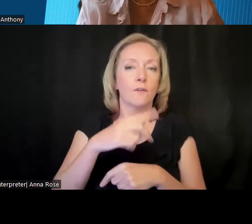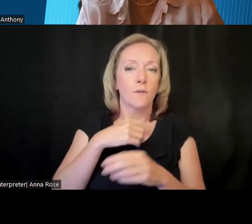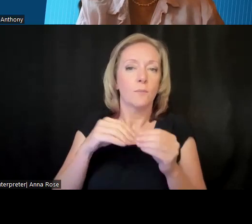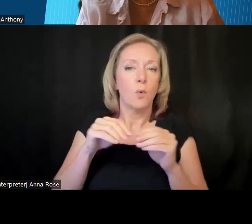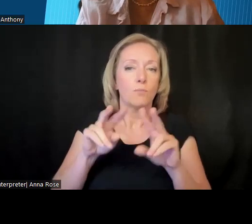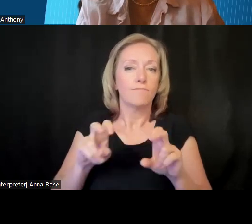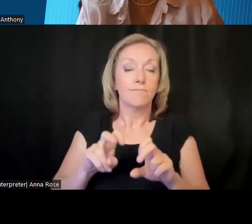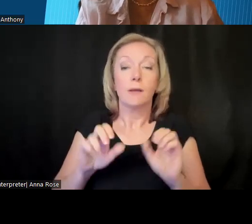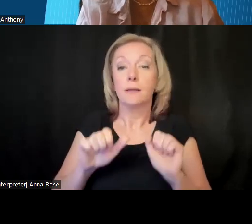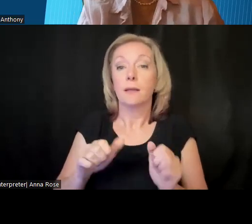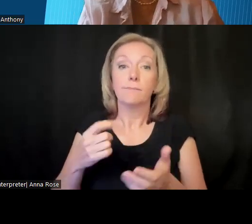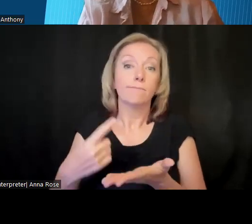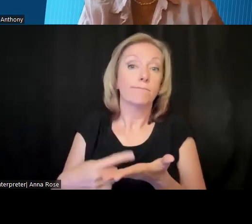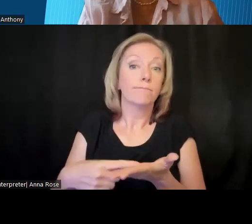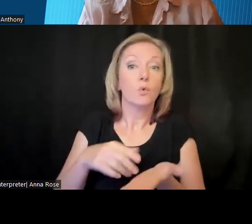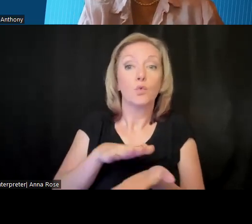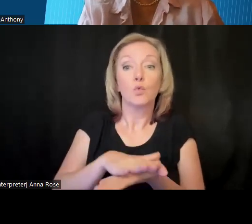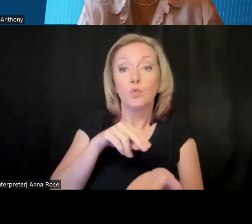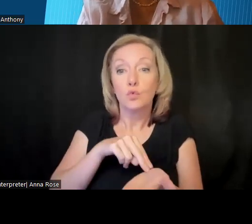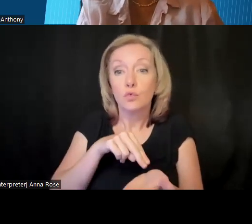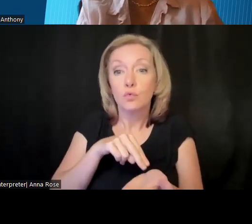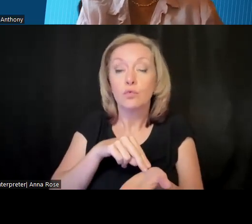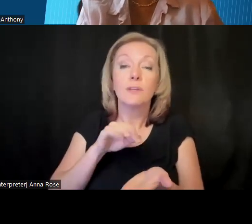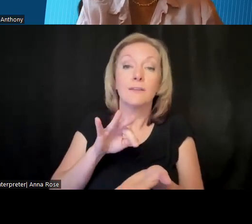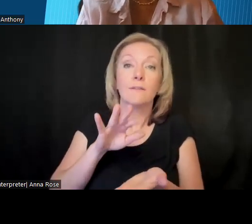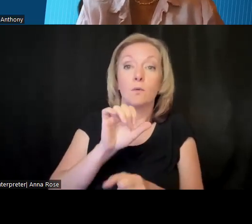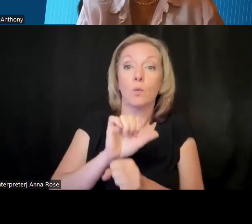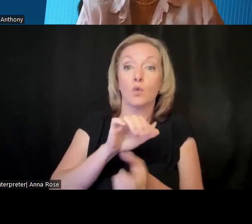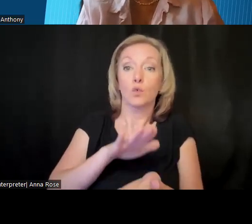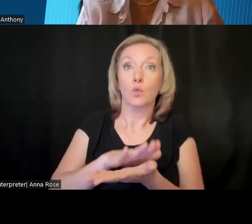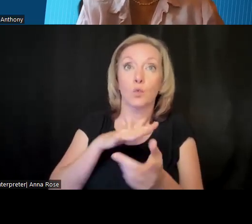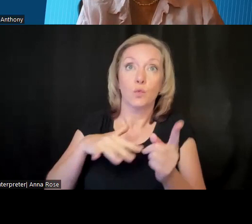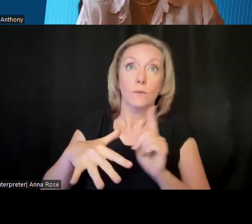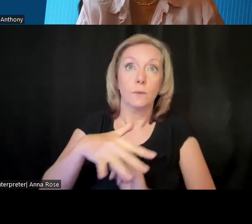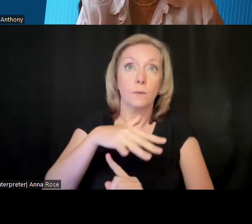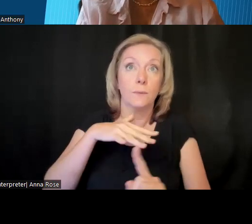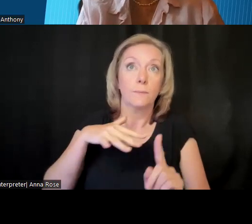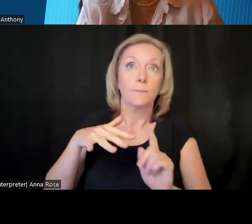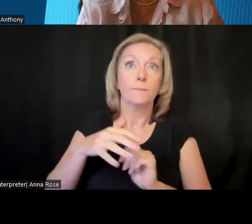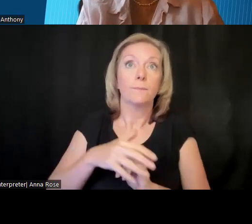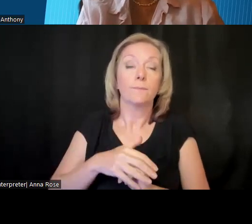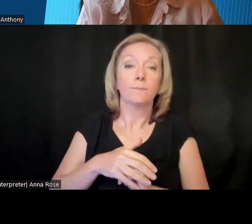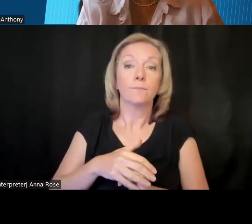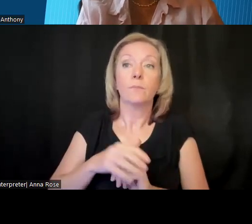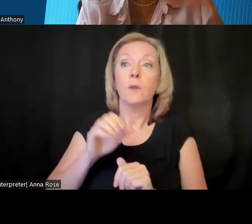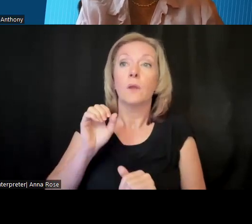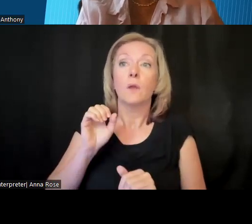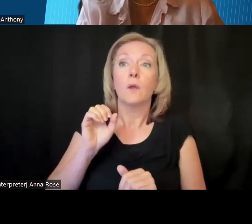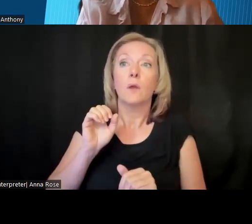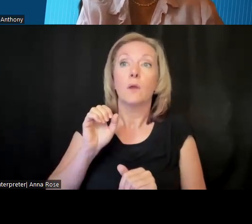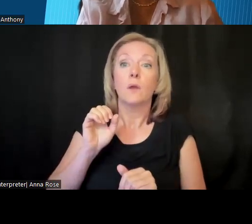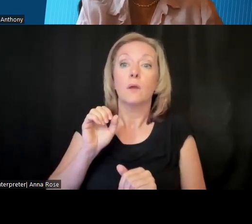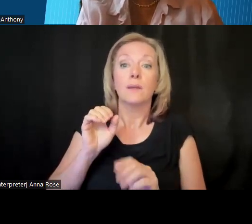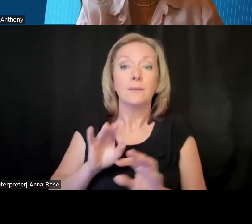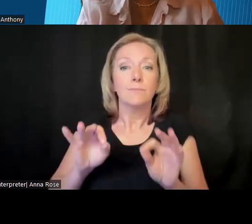to your school nurse if you work in a school-based setting, but bottom line is talk with the family. Have they seen an